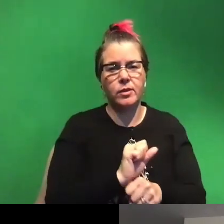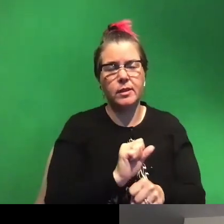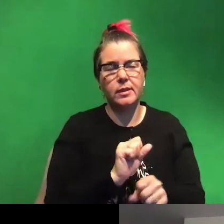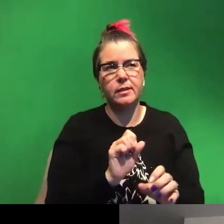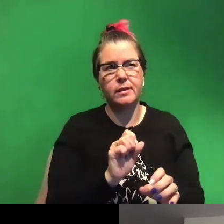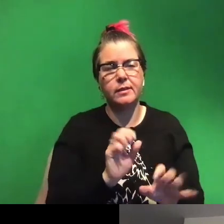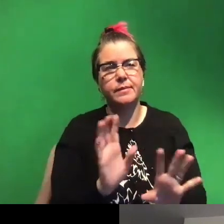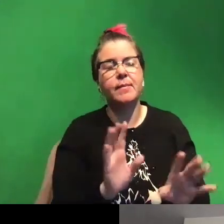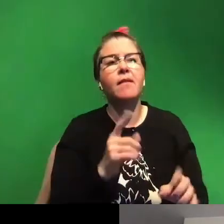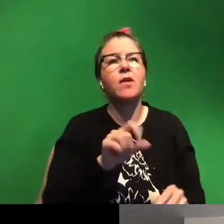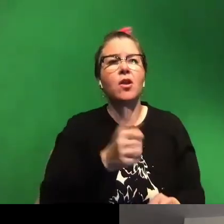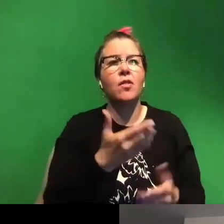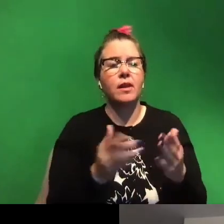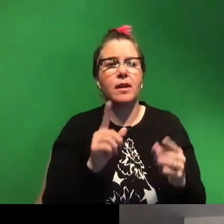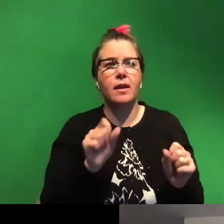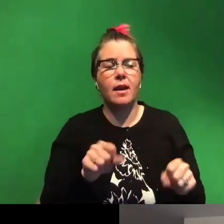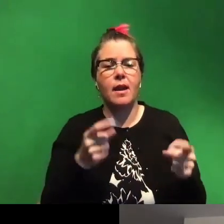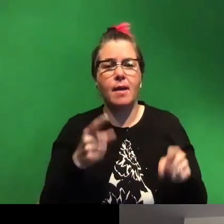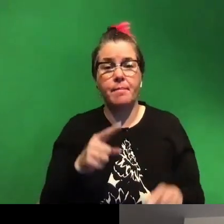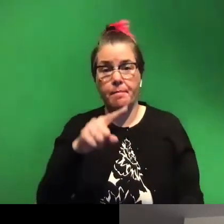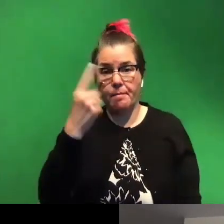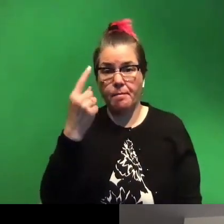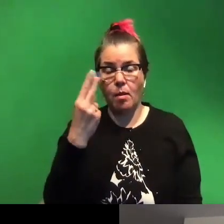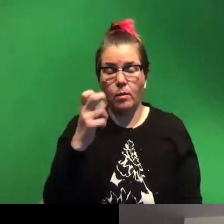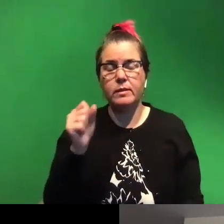thing that can happen. Black holes can also shrink,